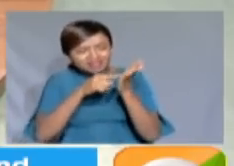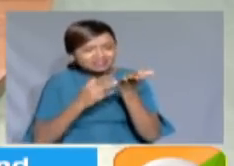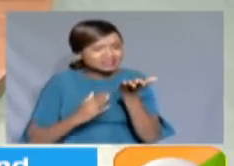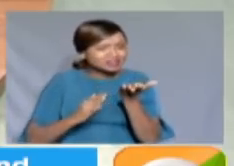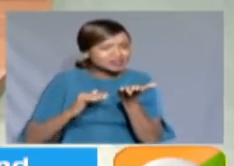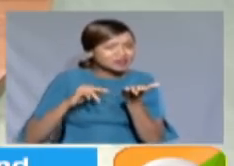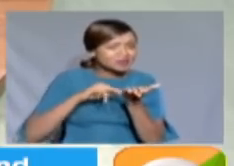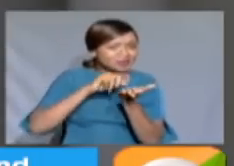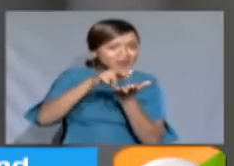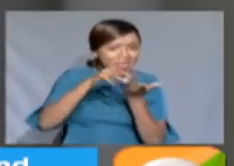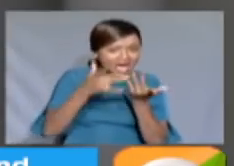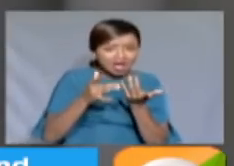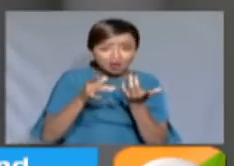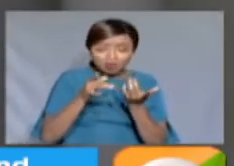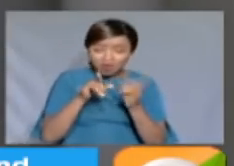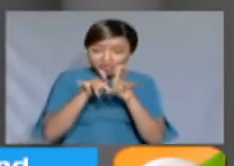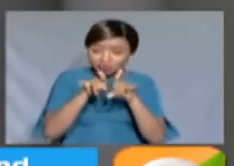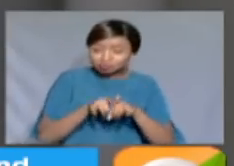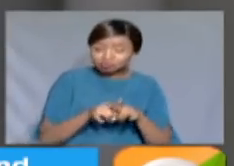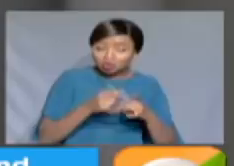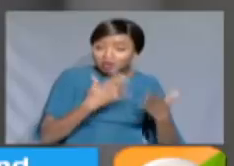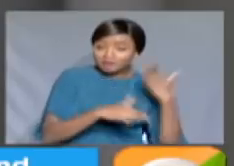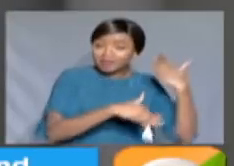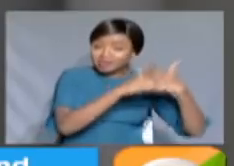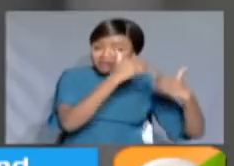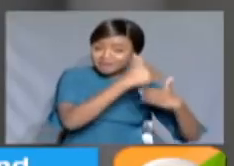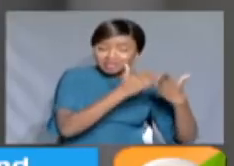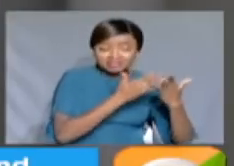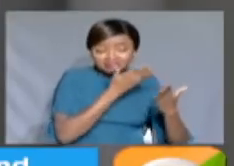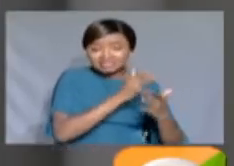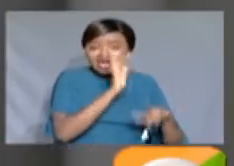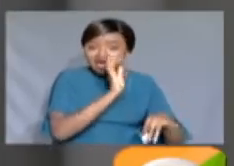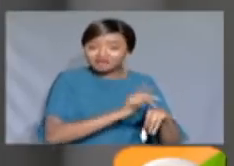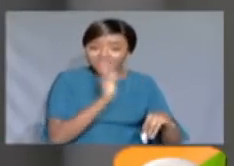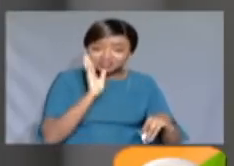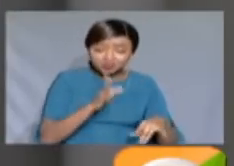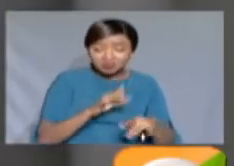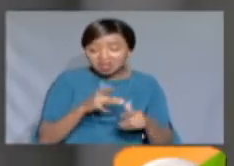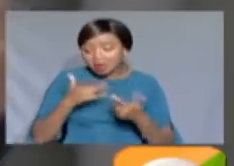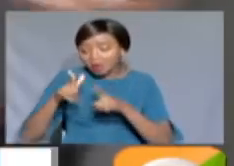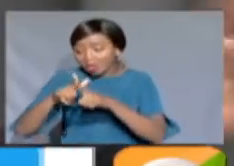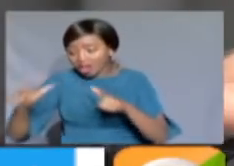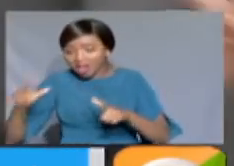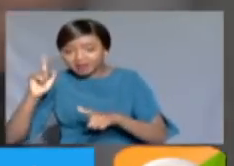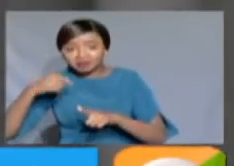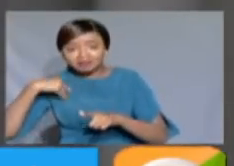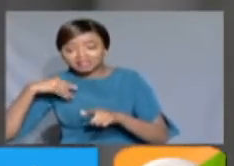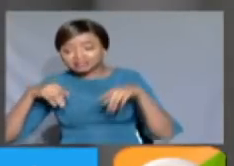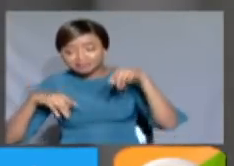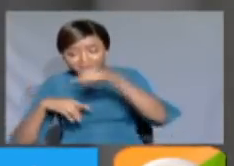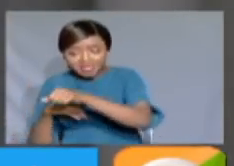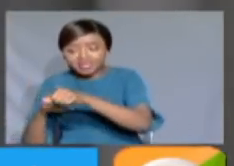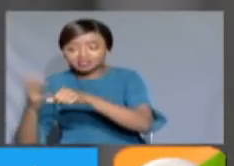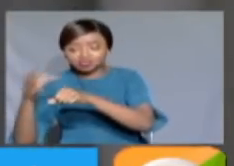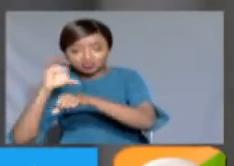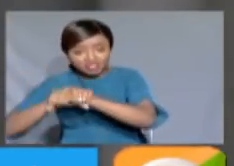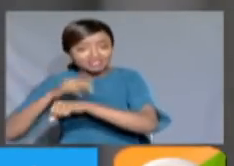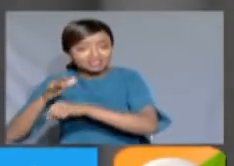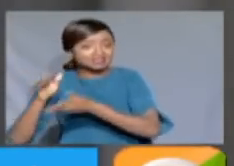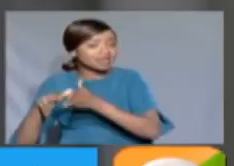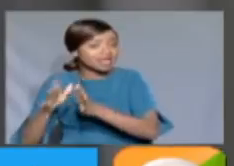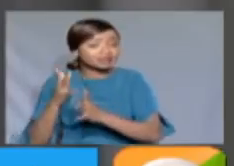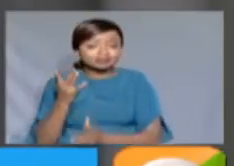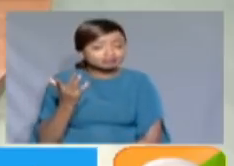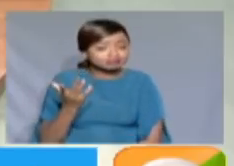there buildings that will be affected? Mm-hmm. Is there land that you have to acquire from anyone along the way in terms of